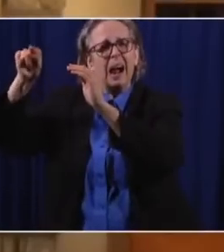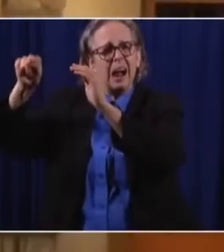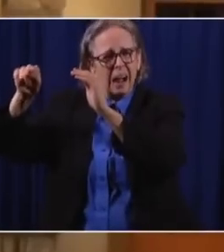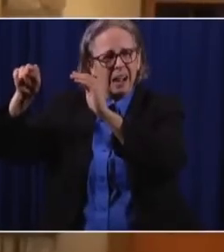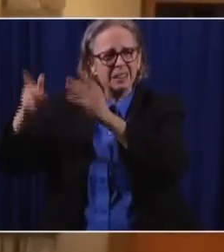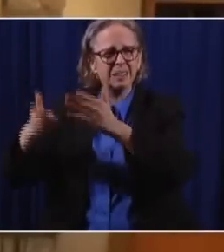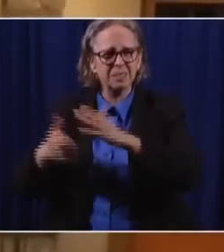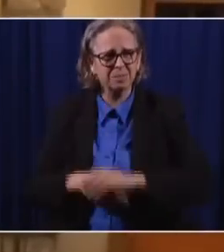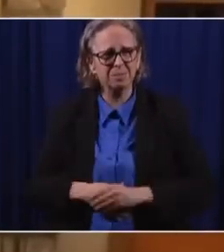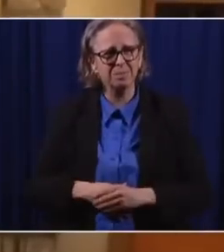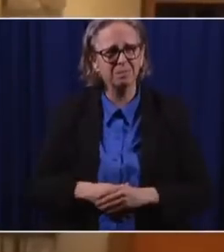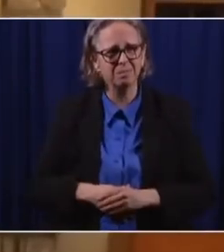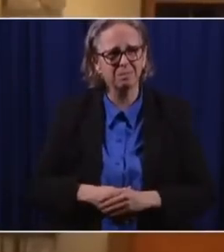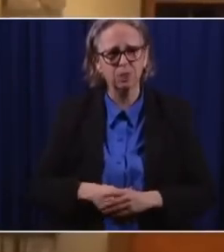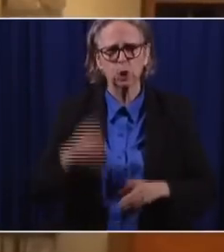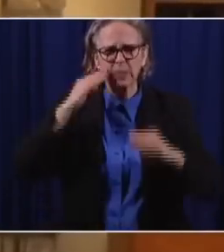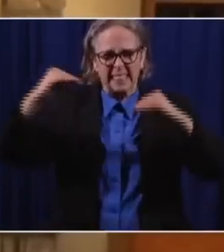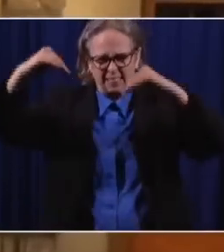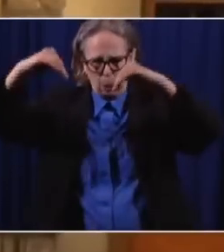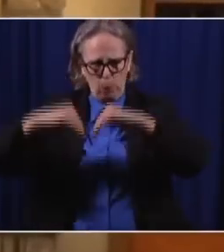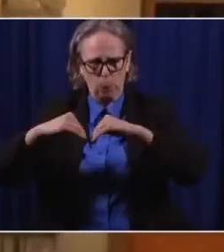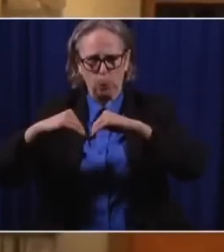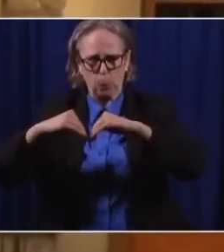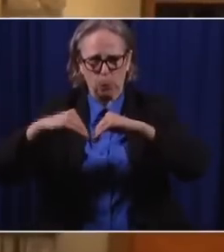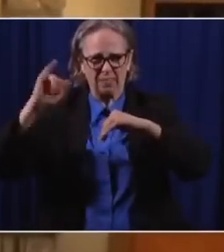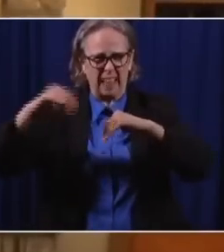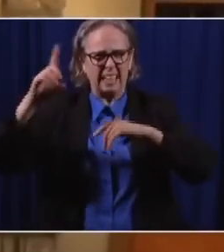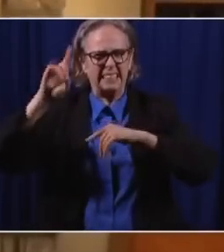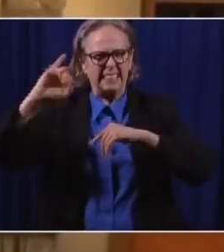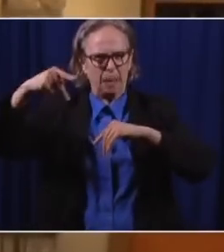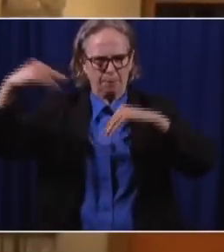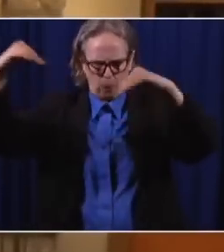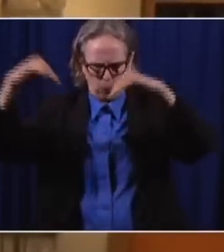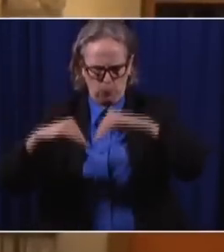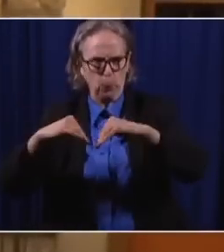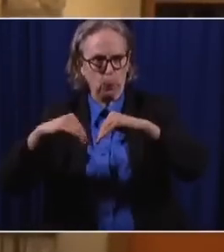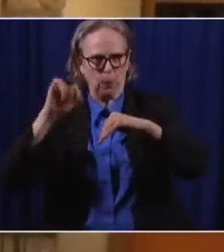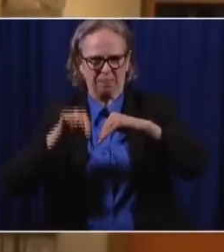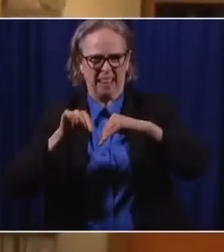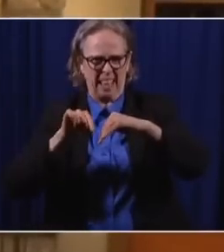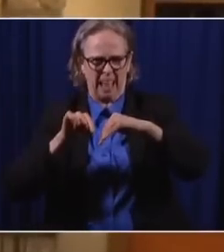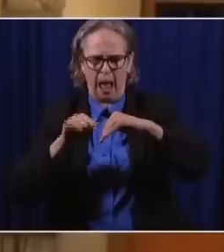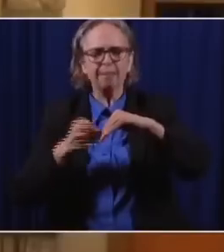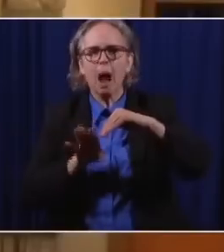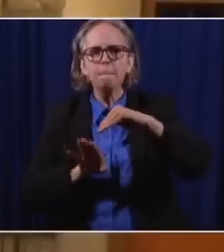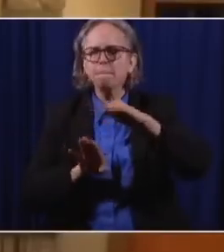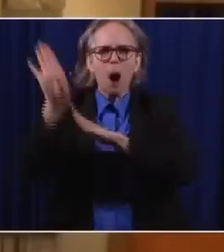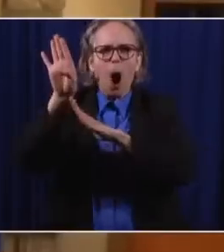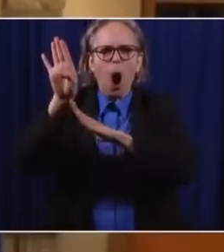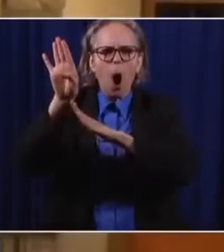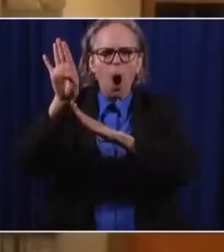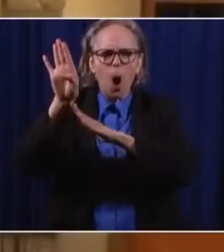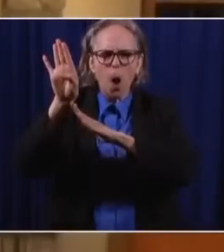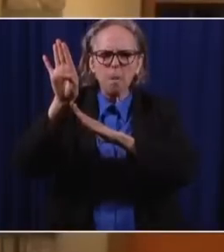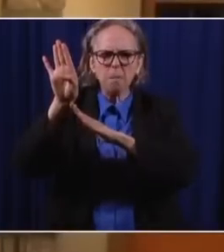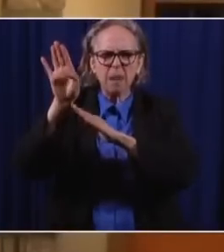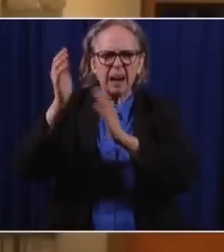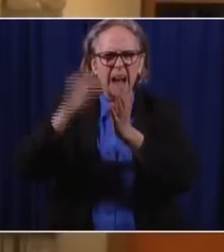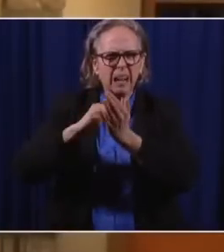You're seeing not quite as fast here, but it is going up at a very, very, very high